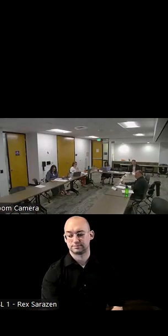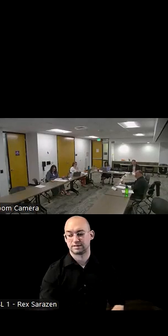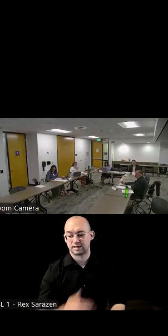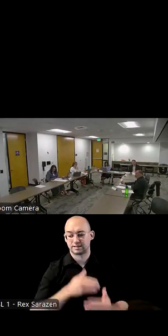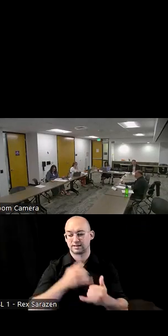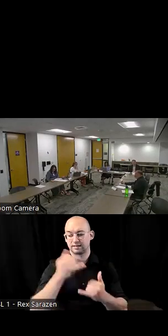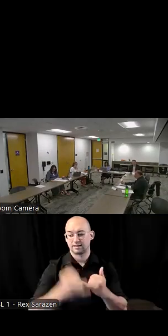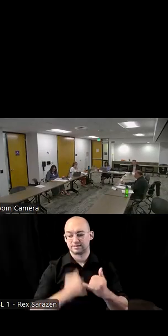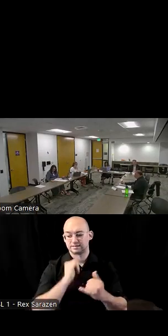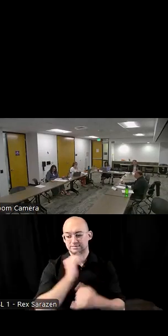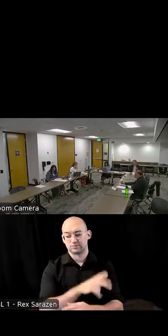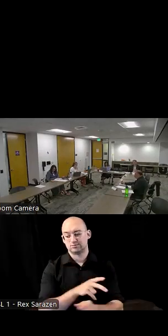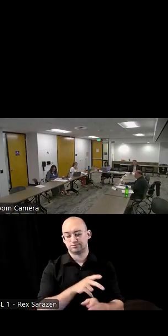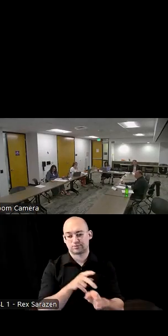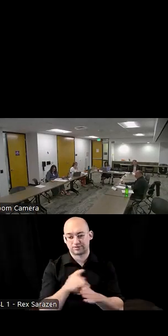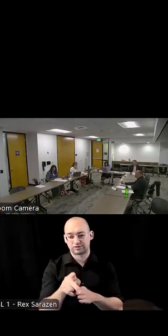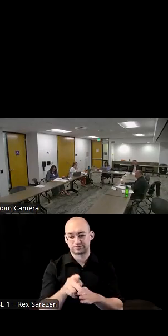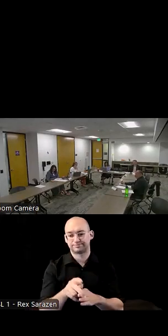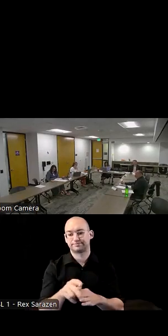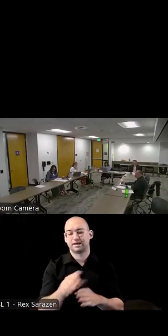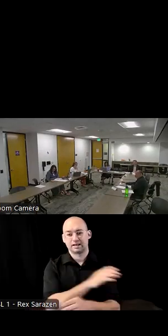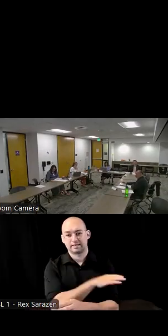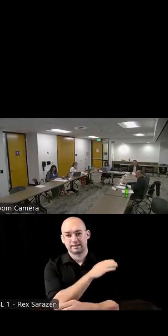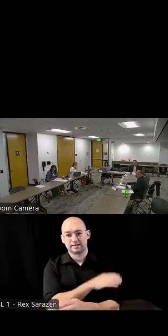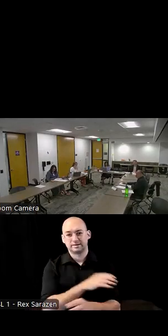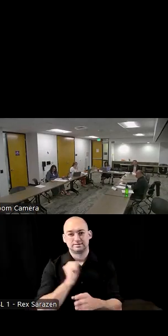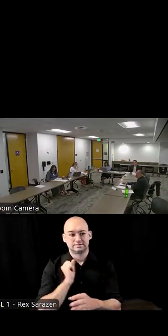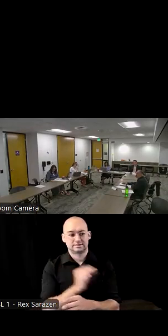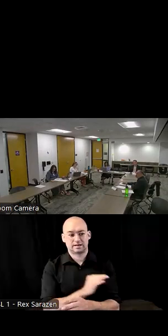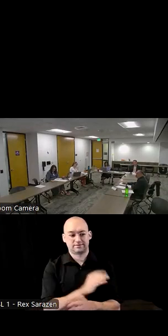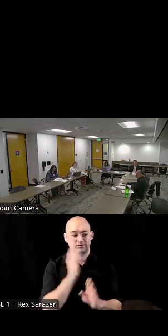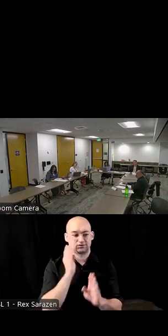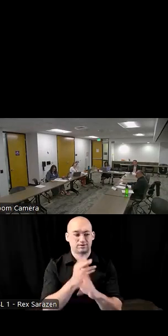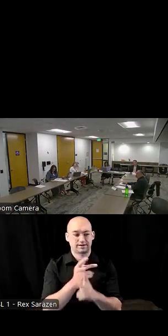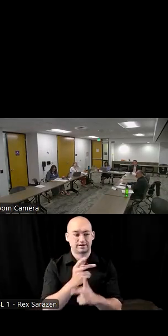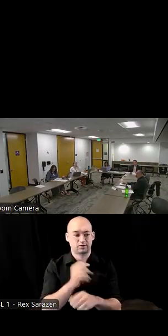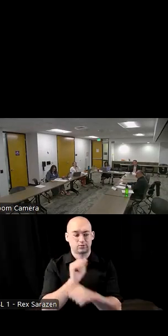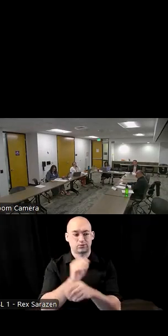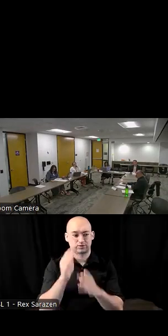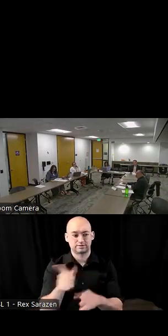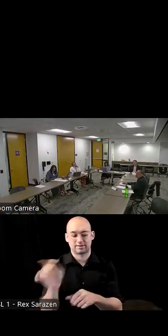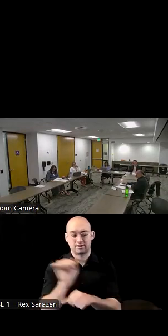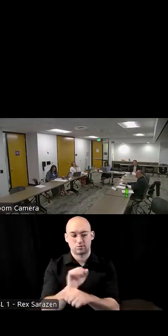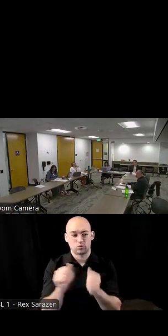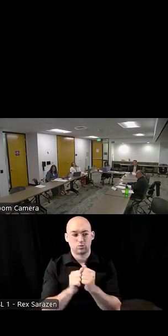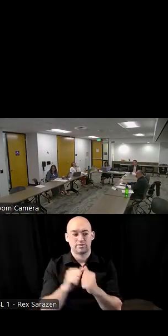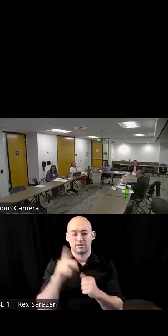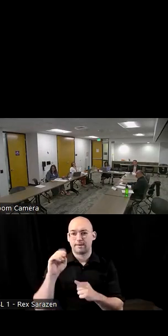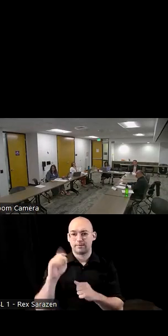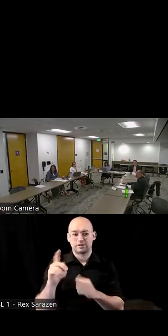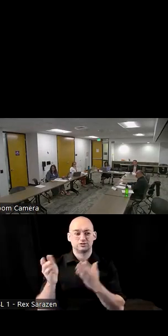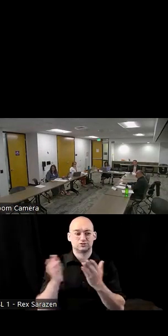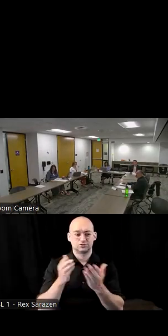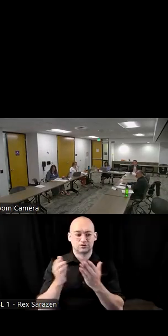could be clinicians, this could be direct care workers, people who really work with the populations that we serve.